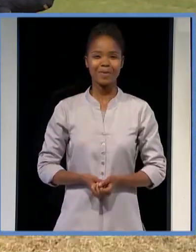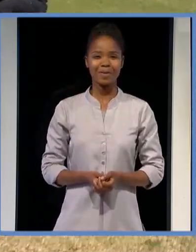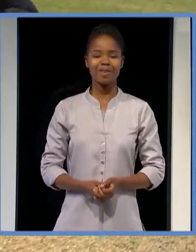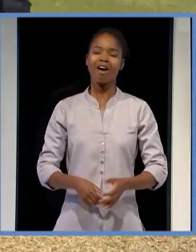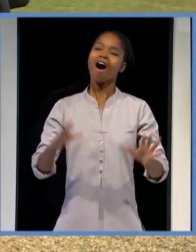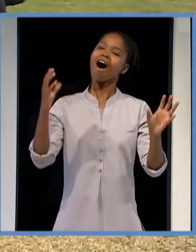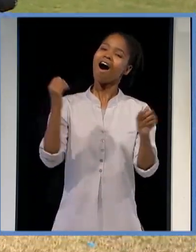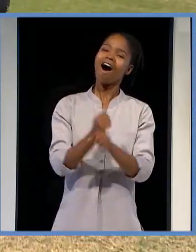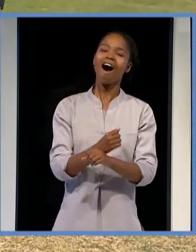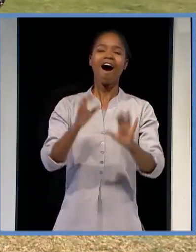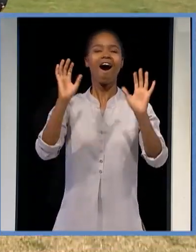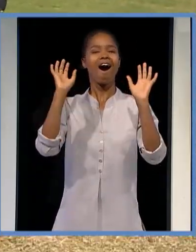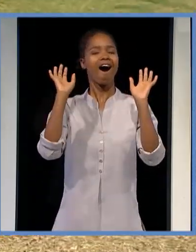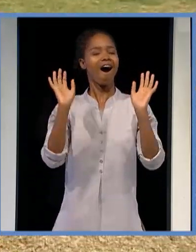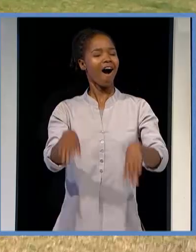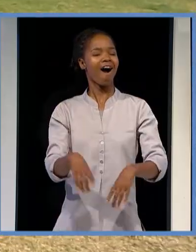Oh, this